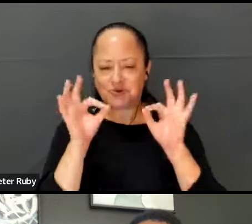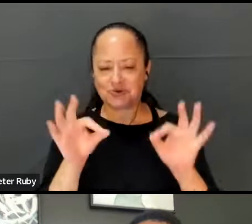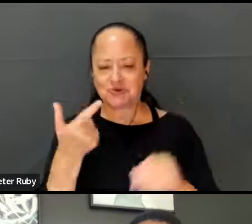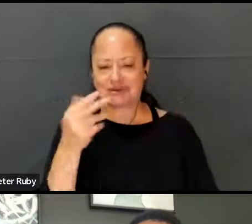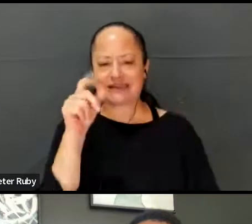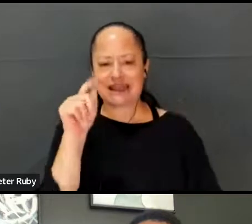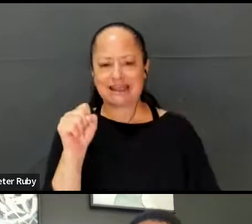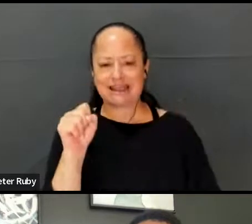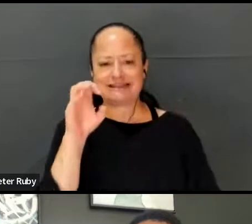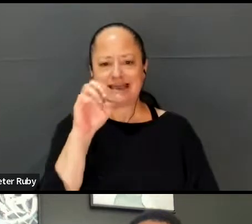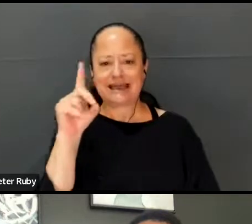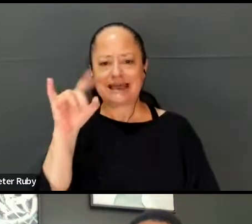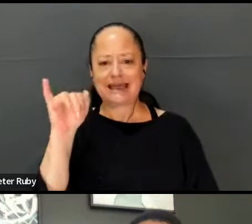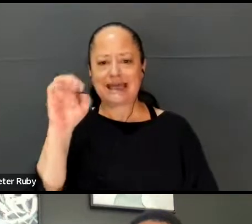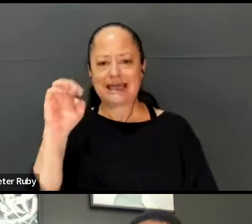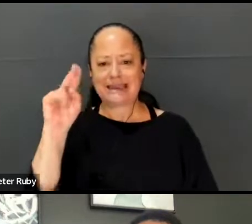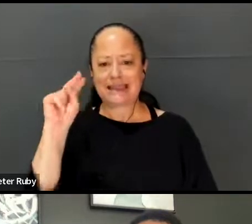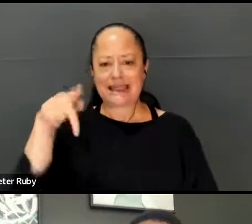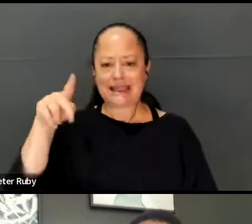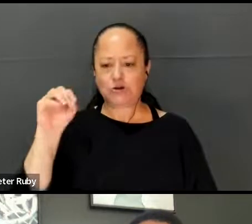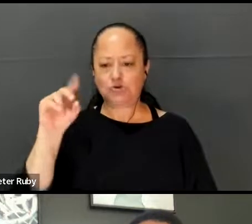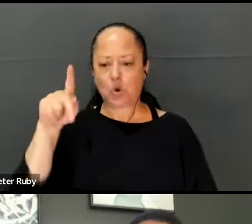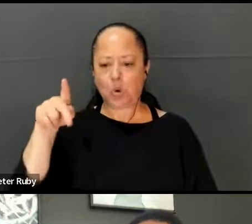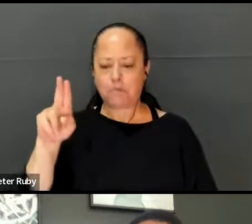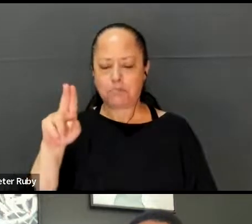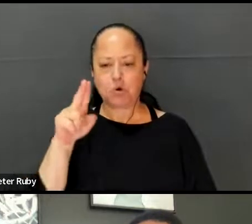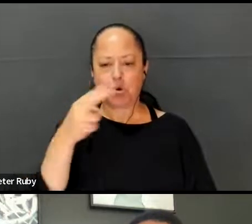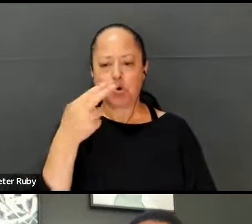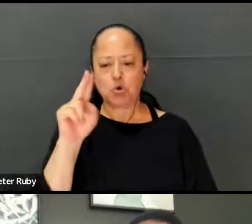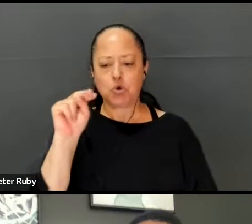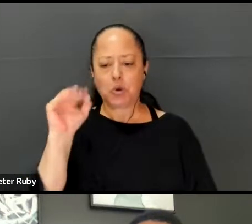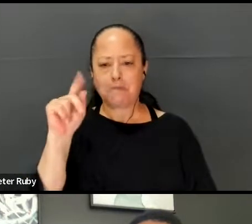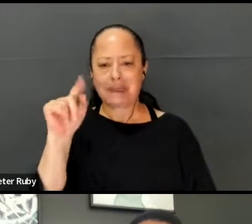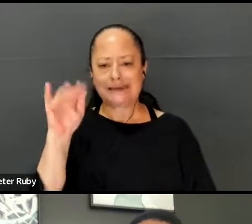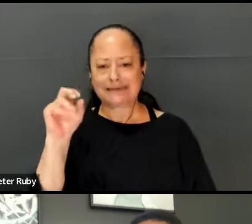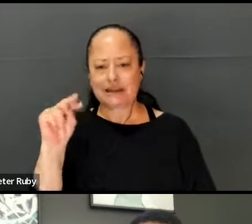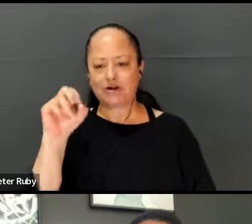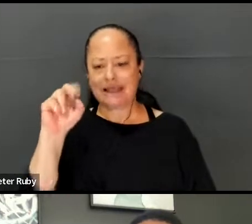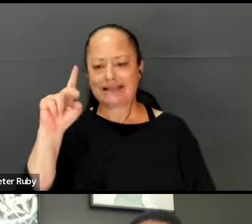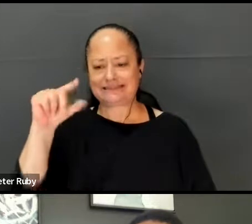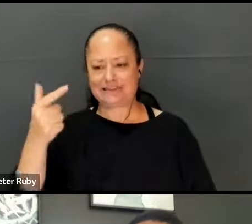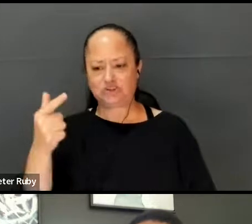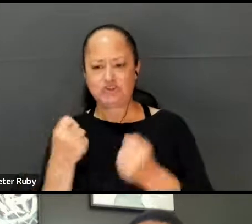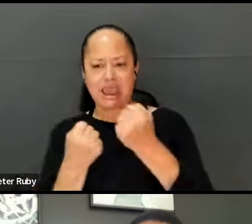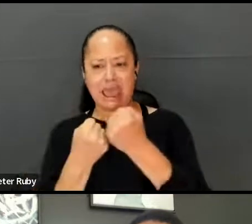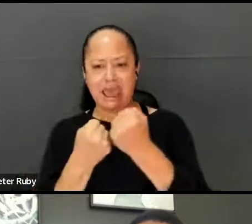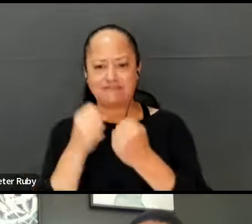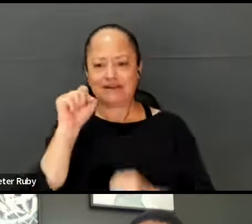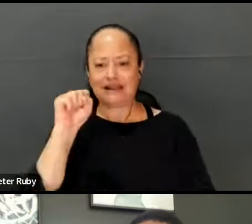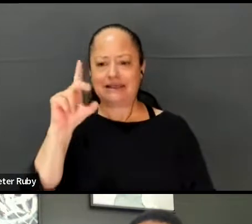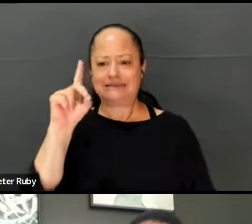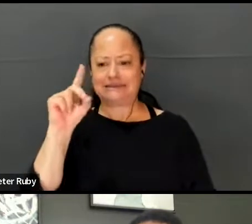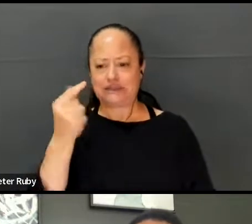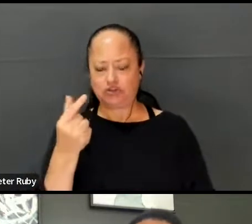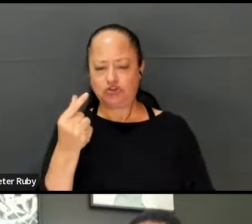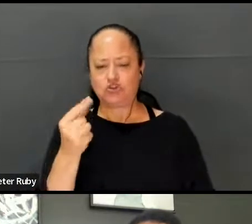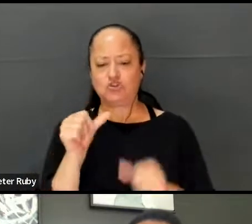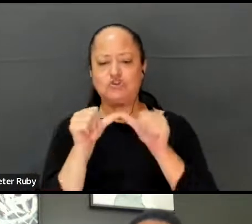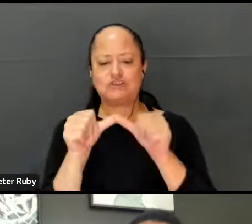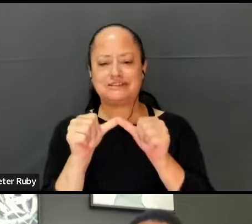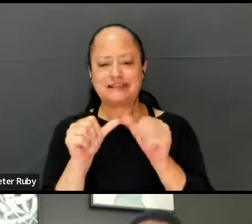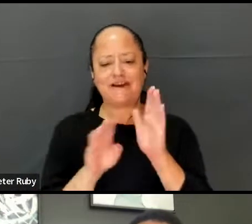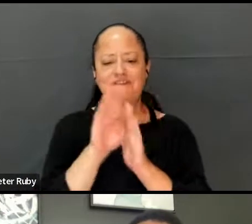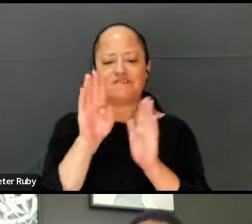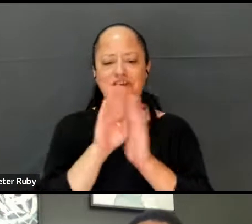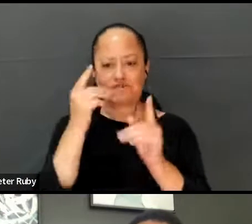Eddie Ndopu, who is a humanitarian and SDG advocate. SDG, Sustainable Development Goals, for those of you who don't